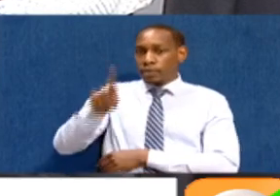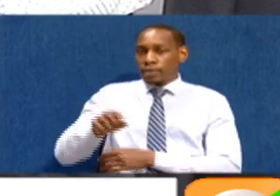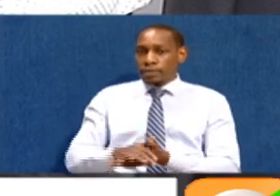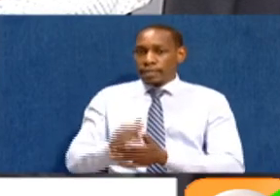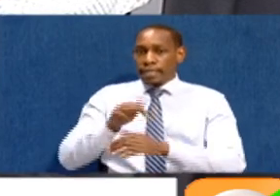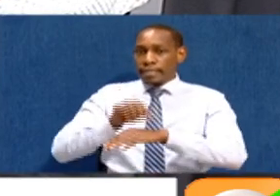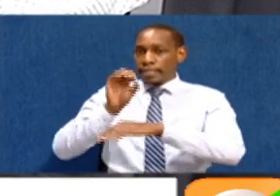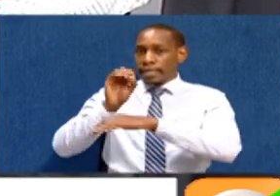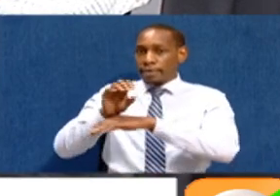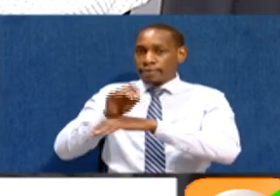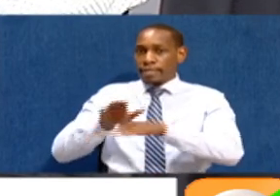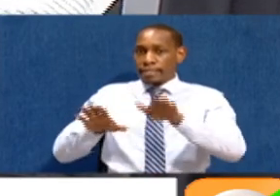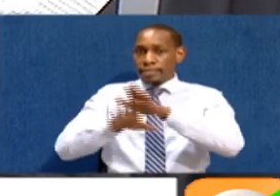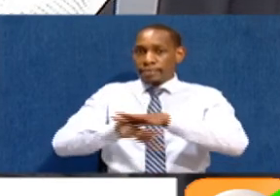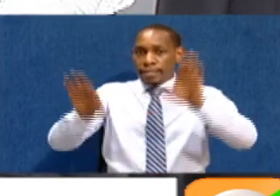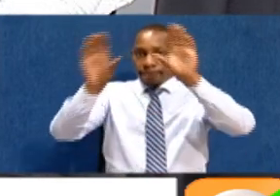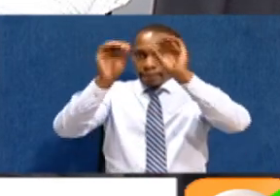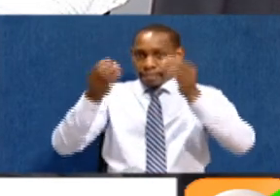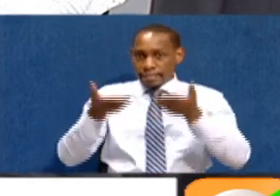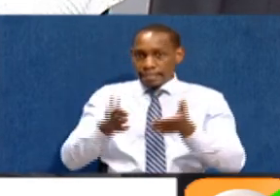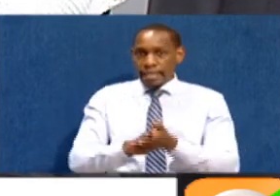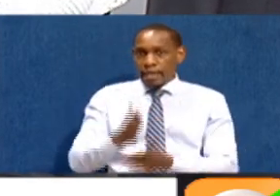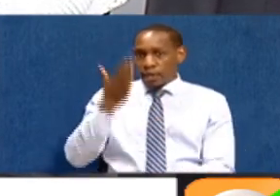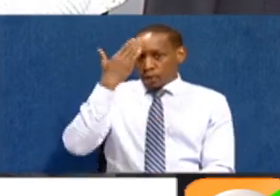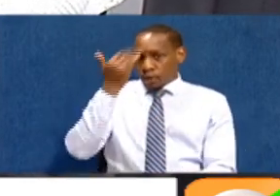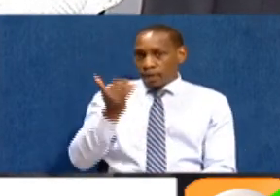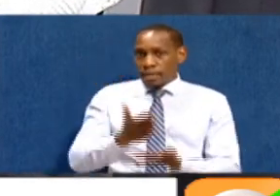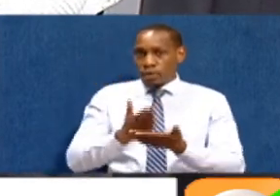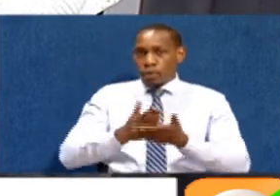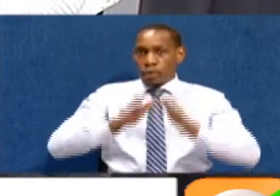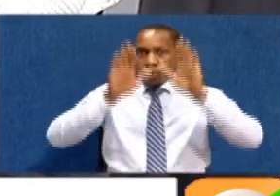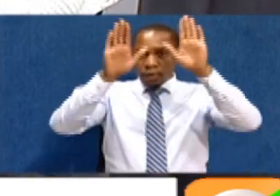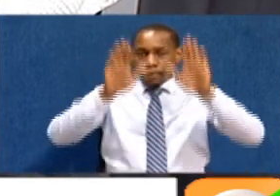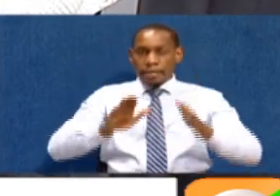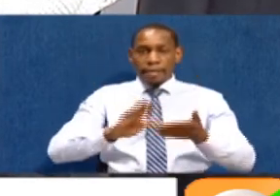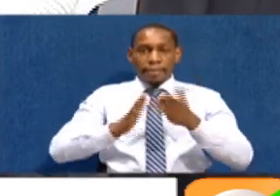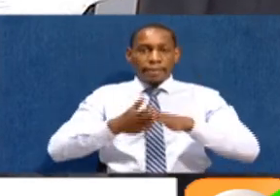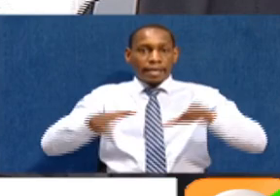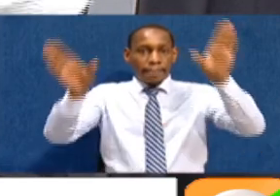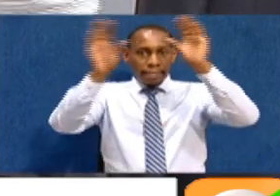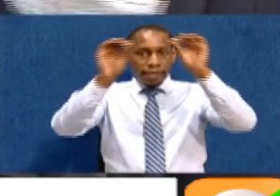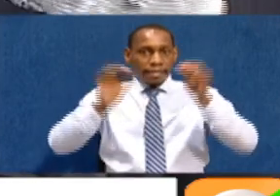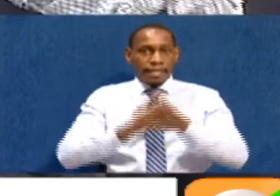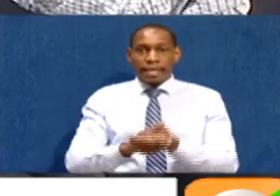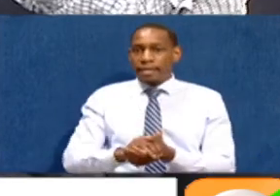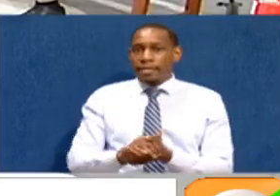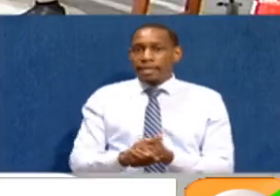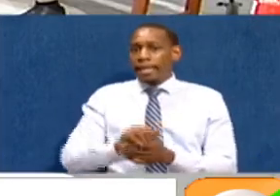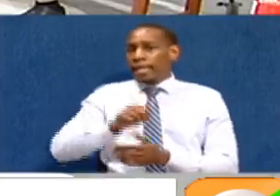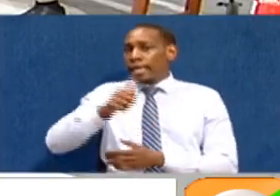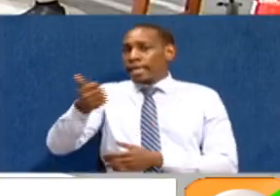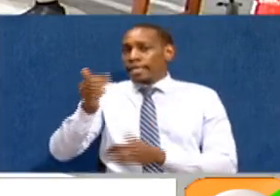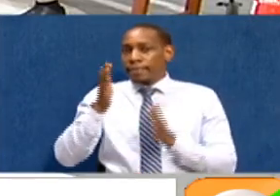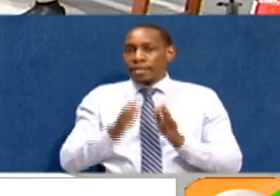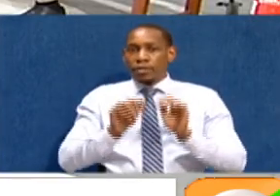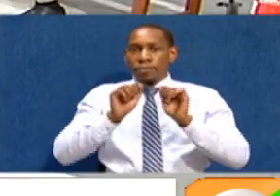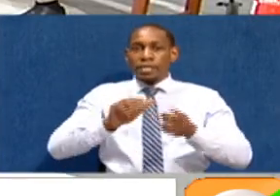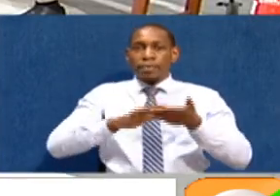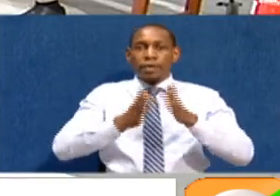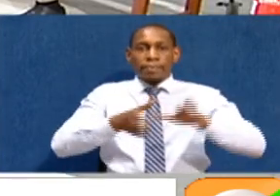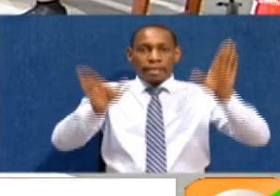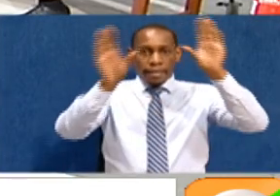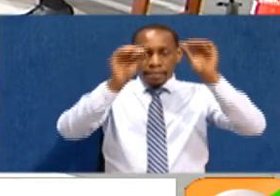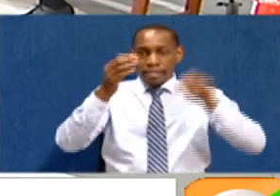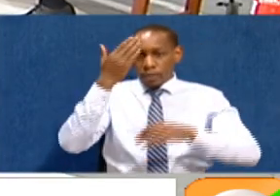advising the Deputy President right now, why is it so important for him to be president? I mean, anyone can be president. Why is it